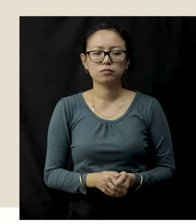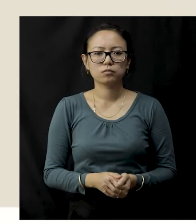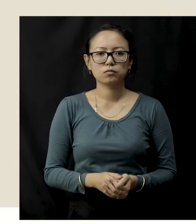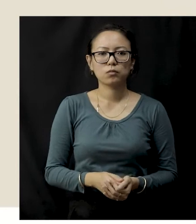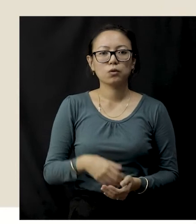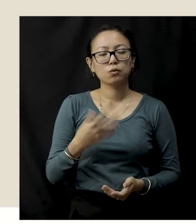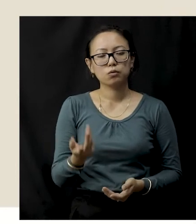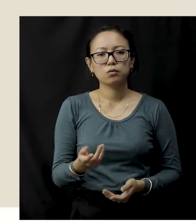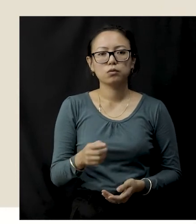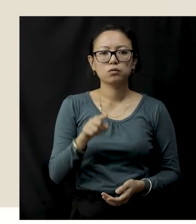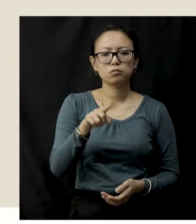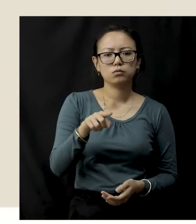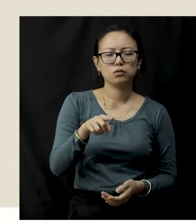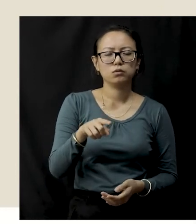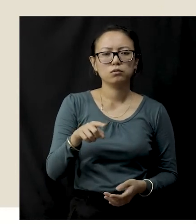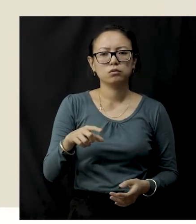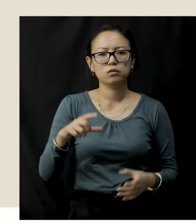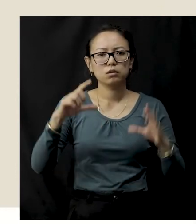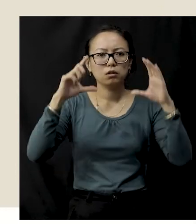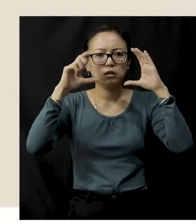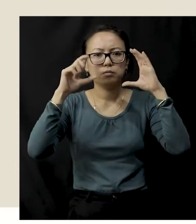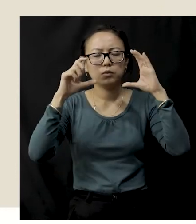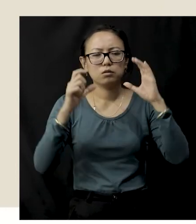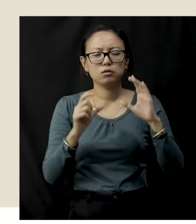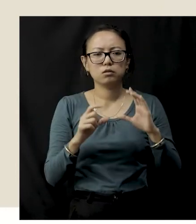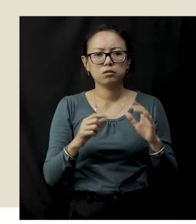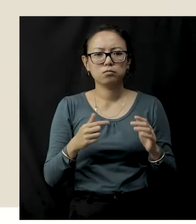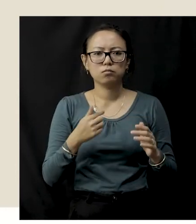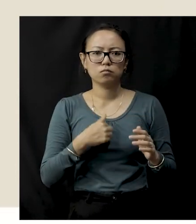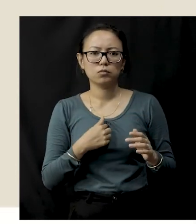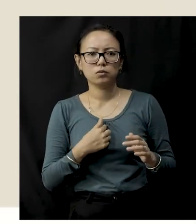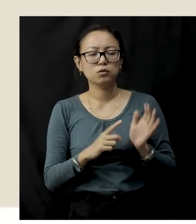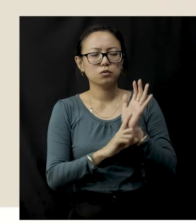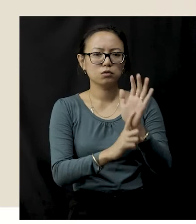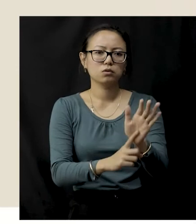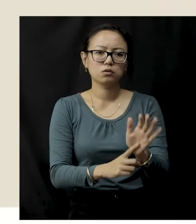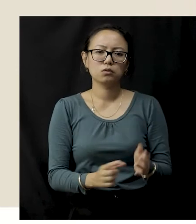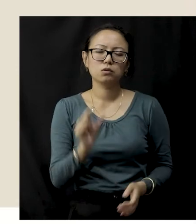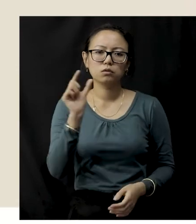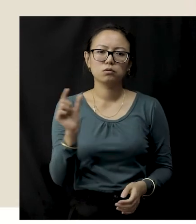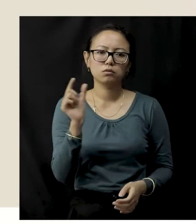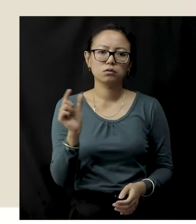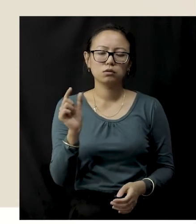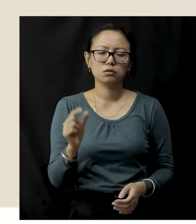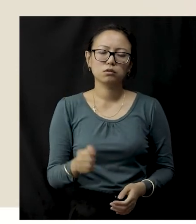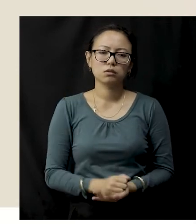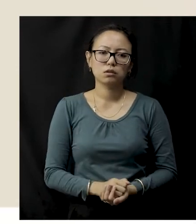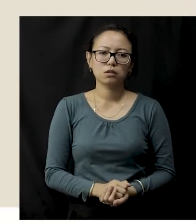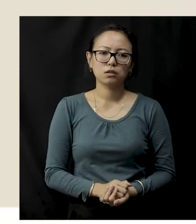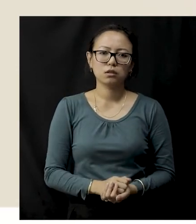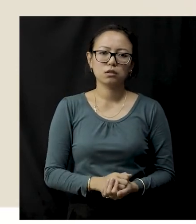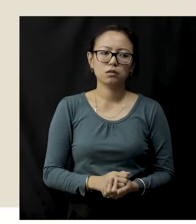that I have shown you and you can match them. Why these wheels are different from one another is because, say